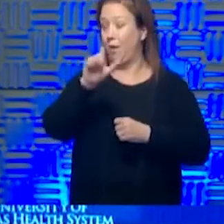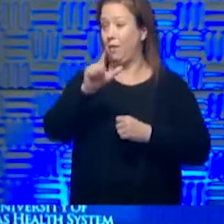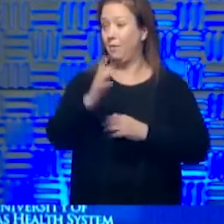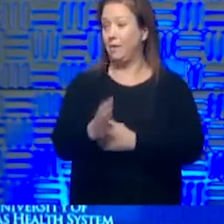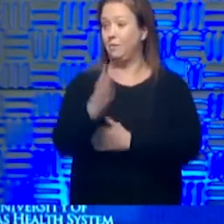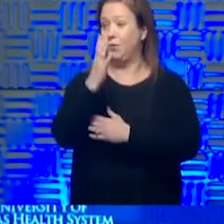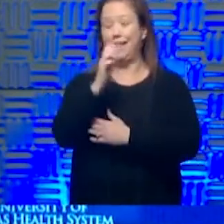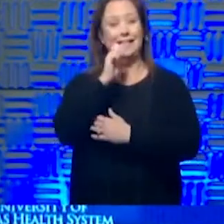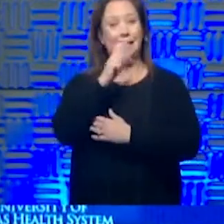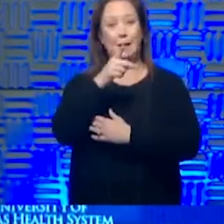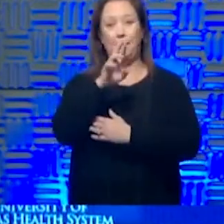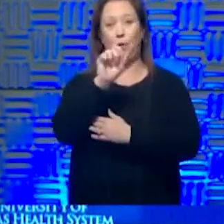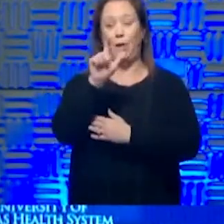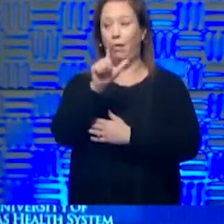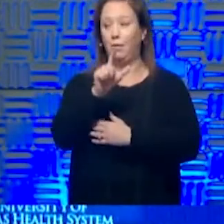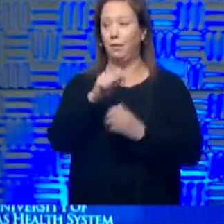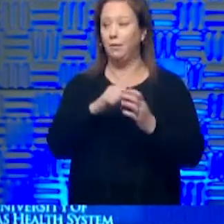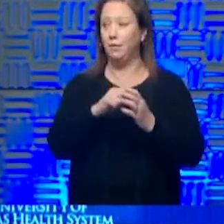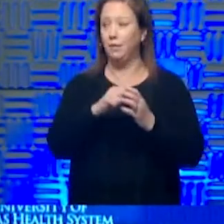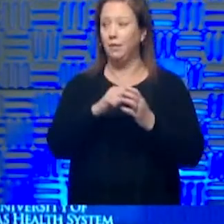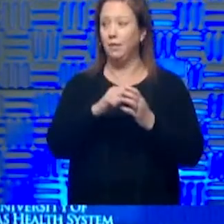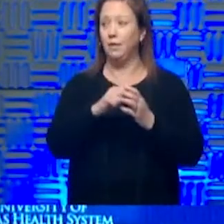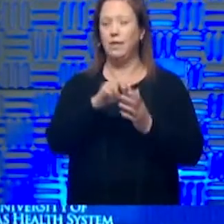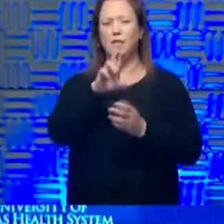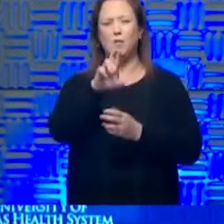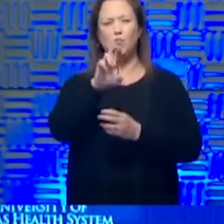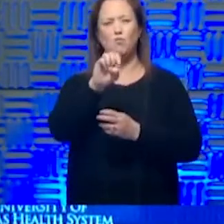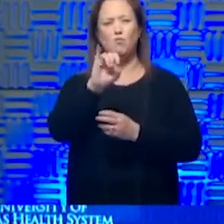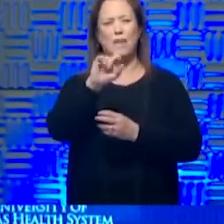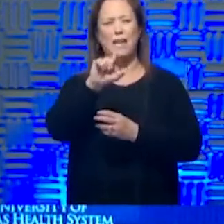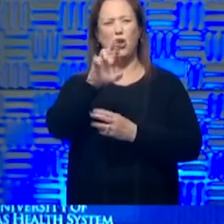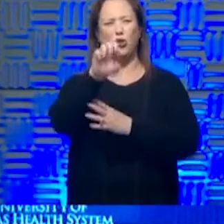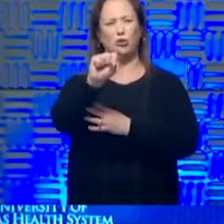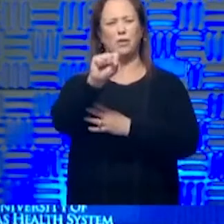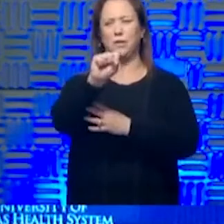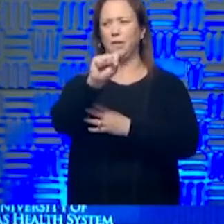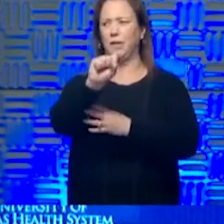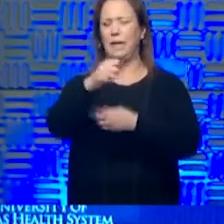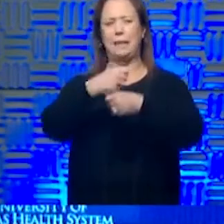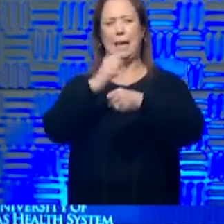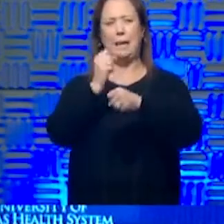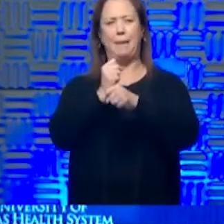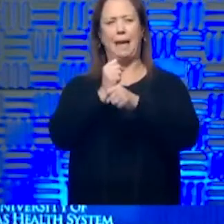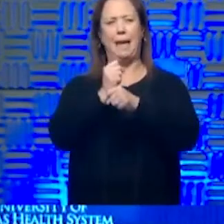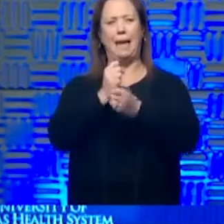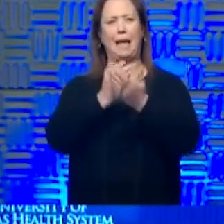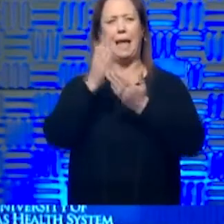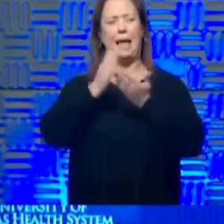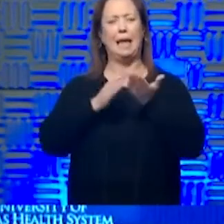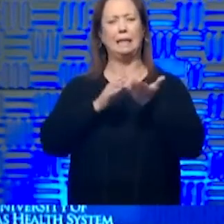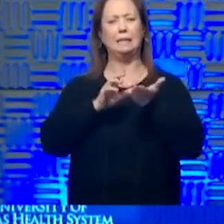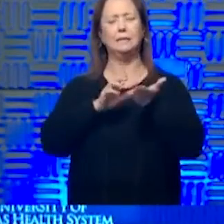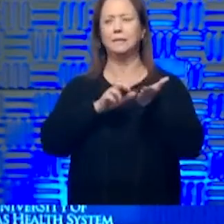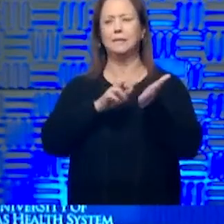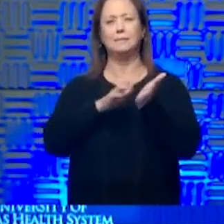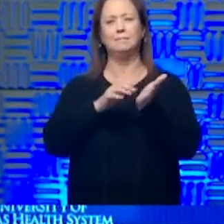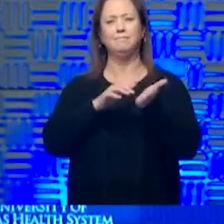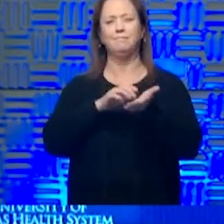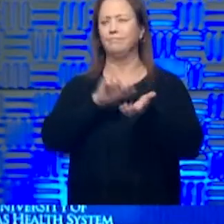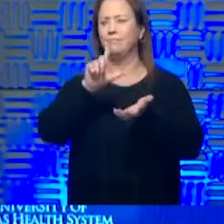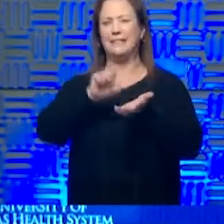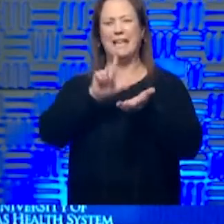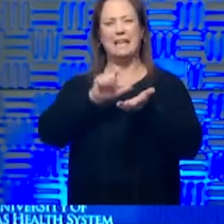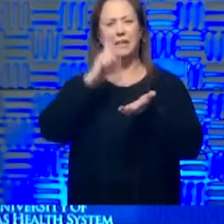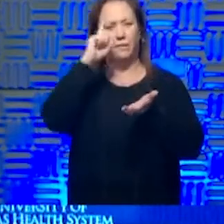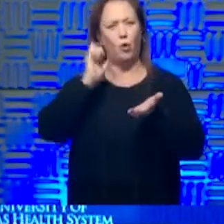it's not Purell. It's Rieger's. Uh-huh. They made hand sanitizer for us.